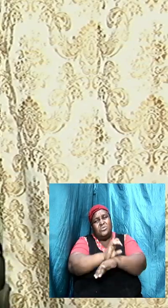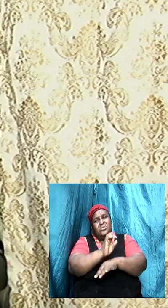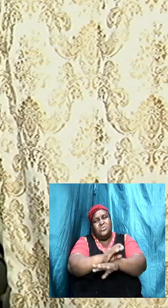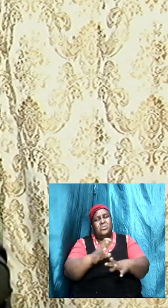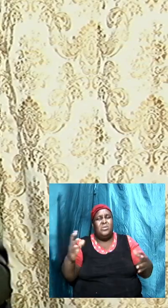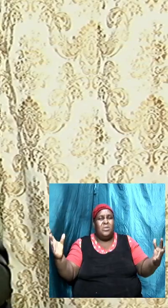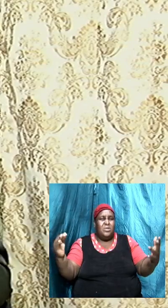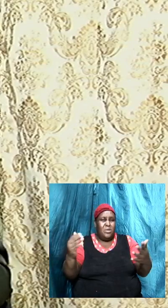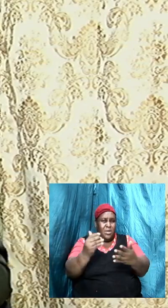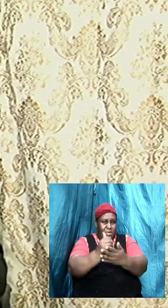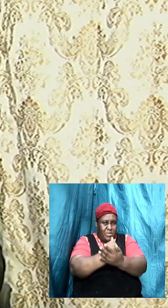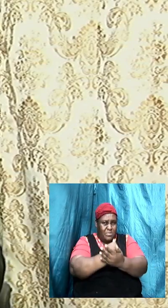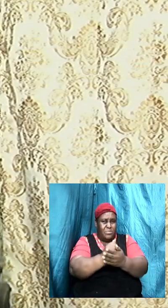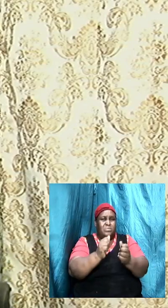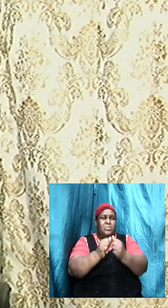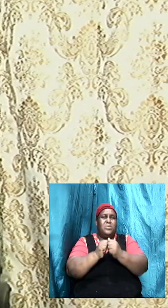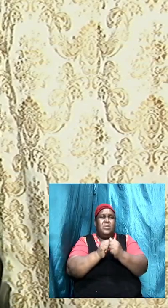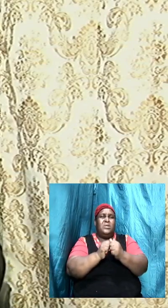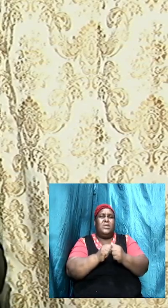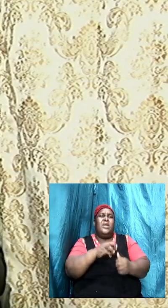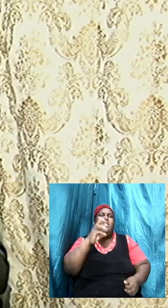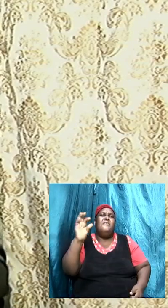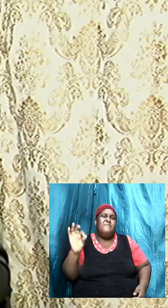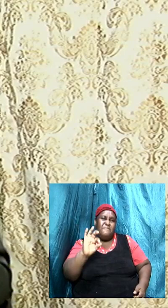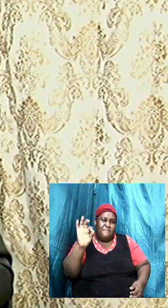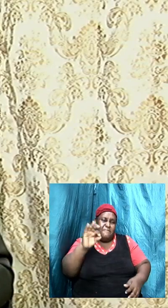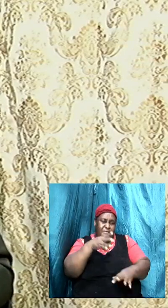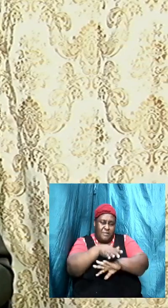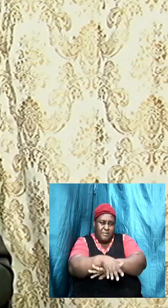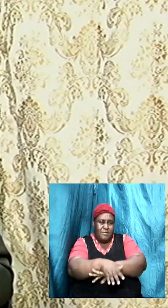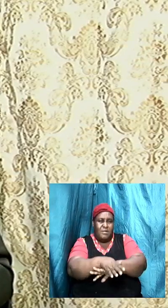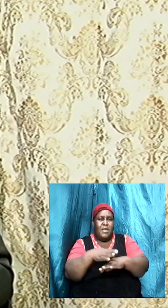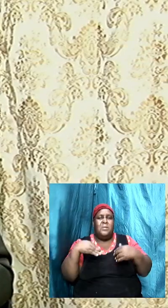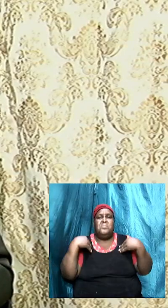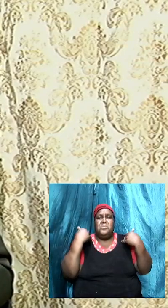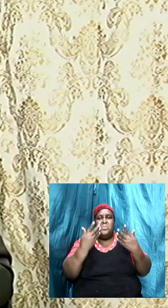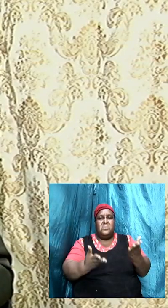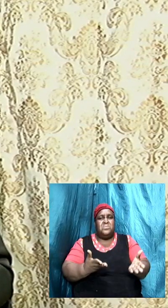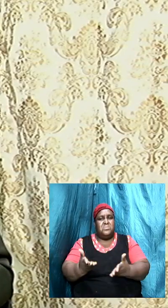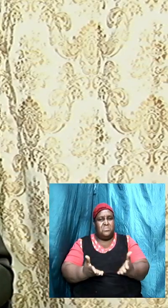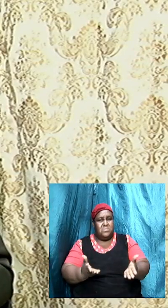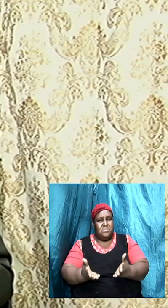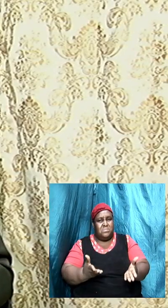together. Then Friday night, you have a youth service.